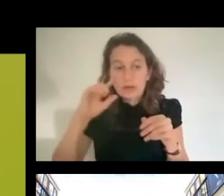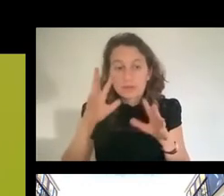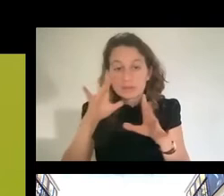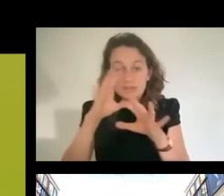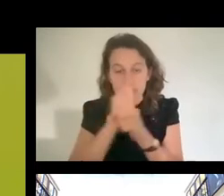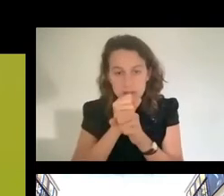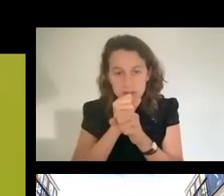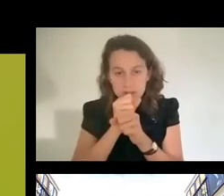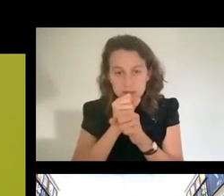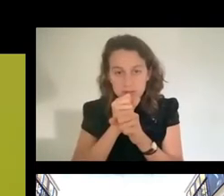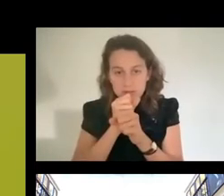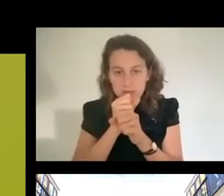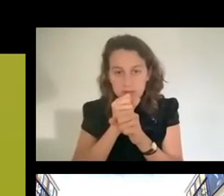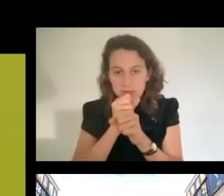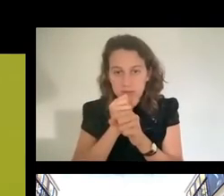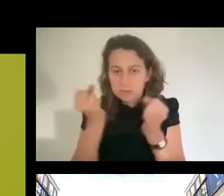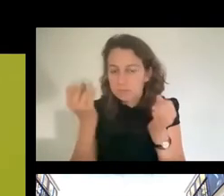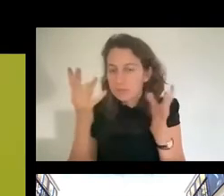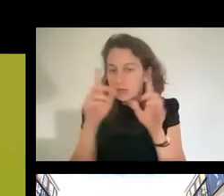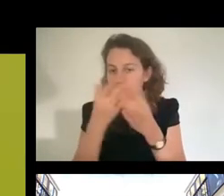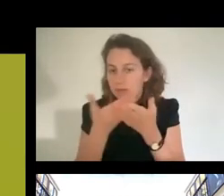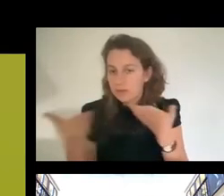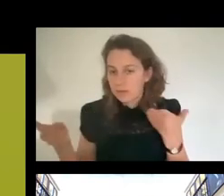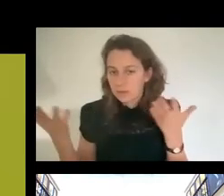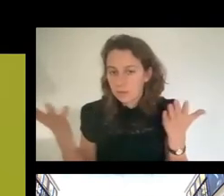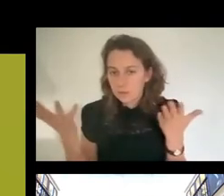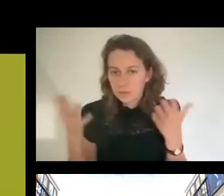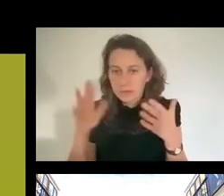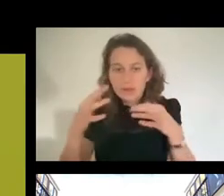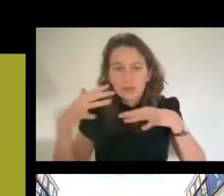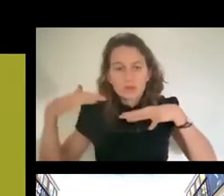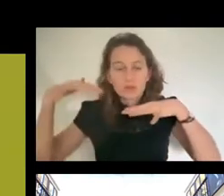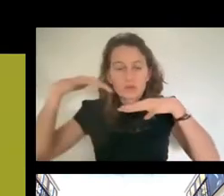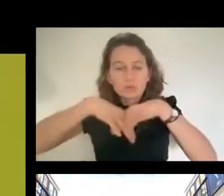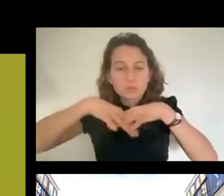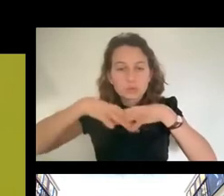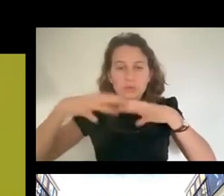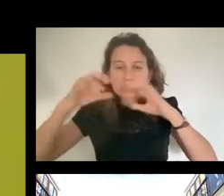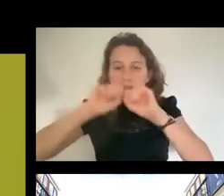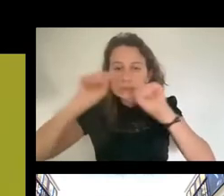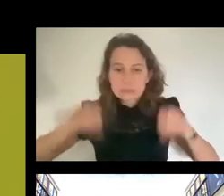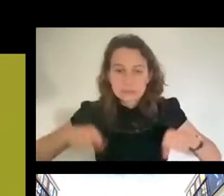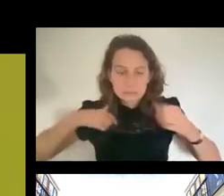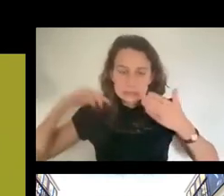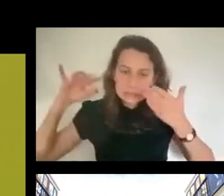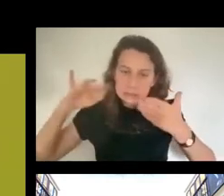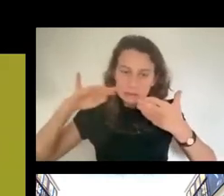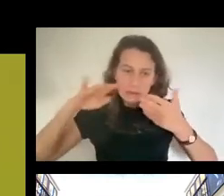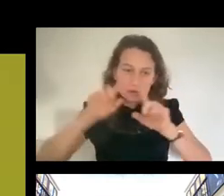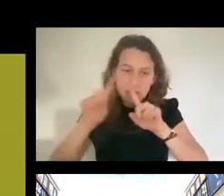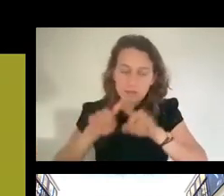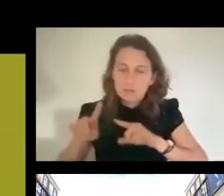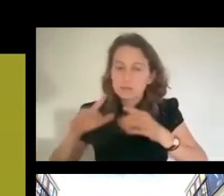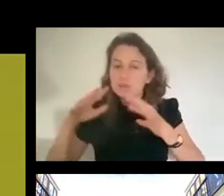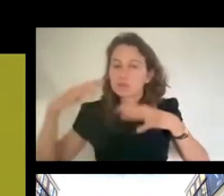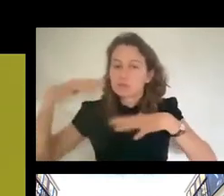their, among many things, were their root systems. And after studying a lot of different images of root